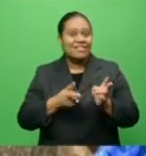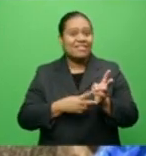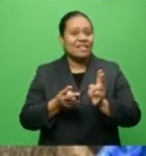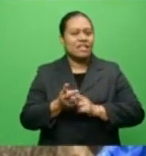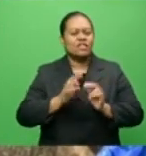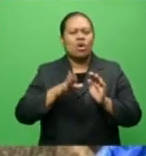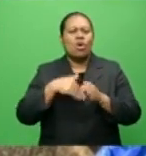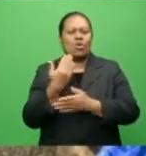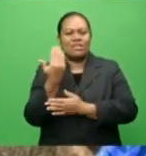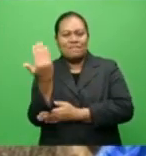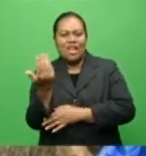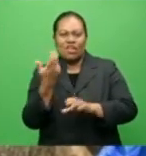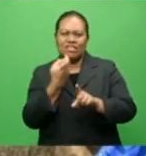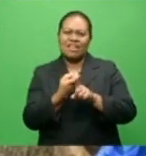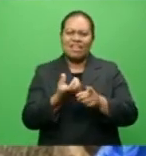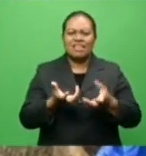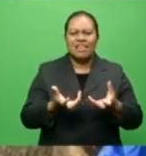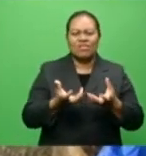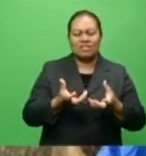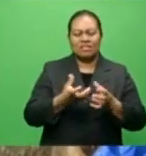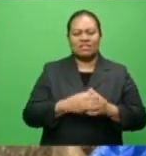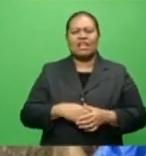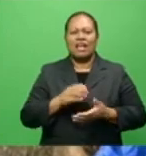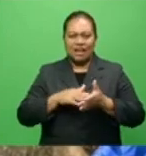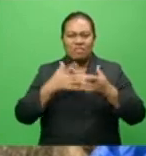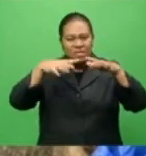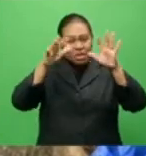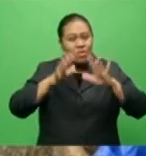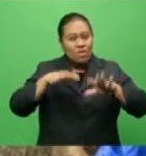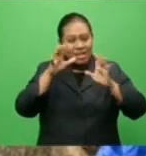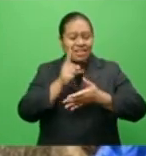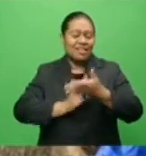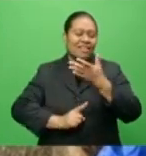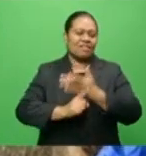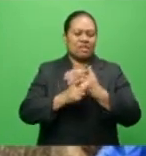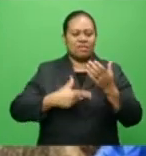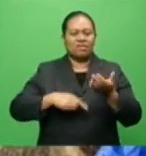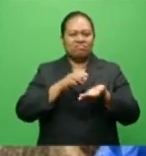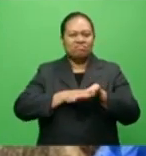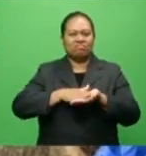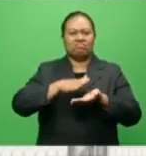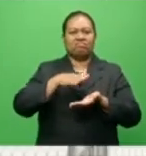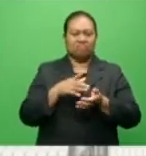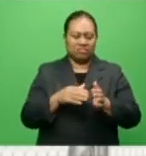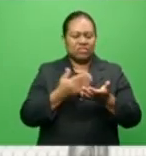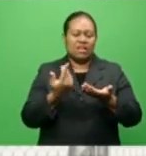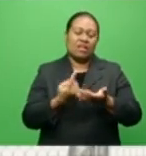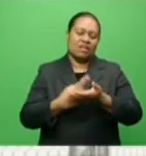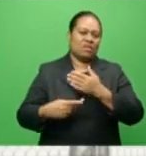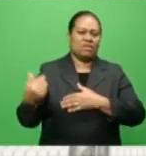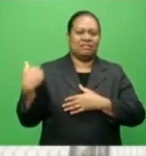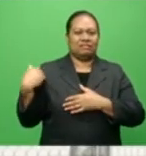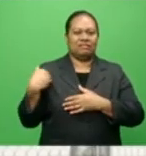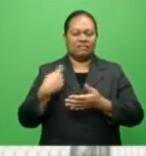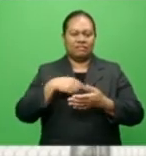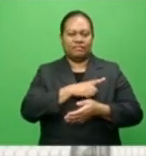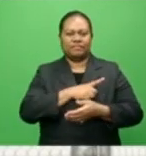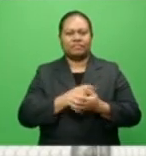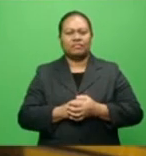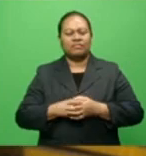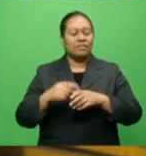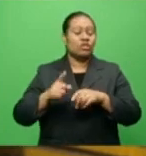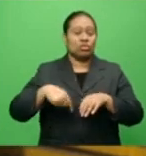from 91 cents per litre to $1.05. Concern on the street is that the increased kerosene price means the cost of cooking will